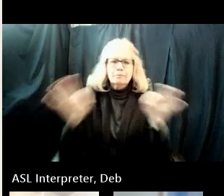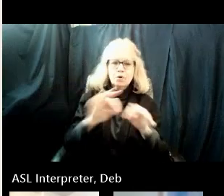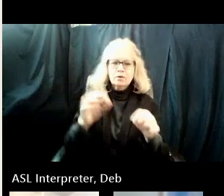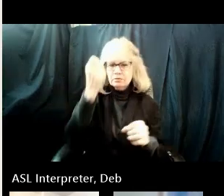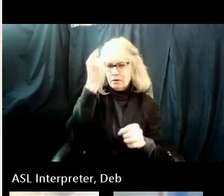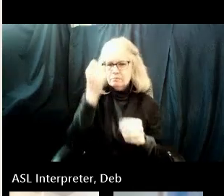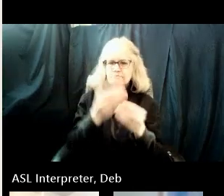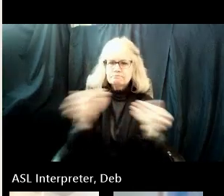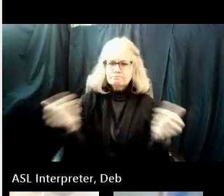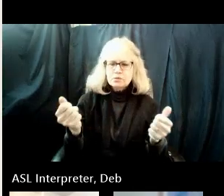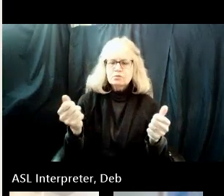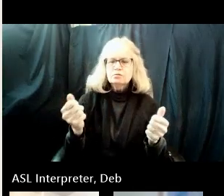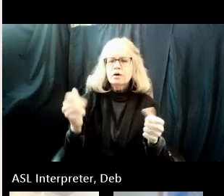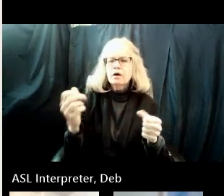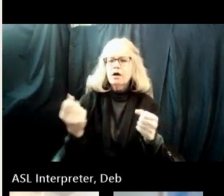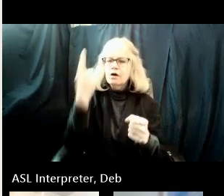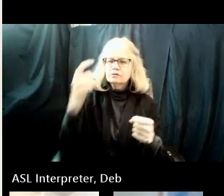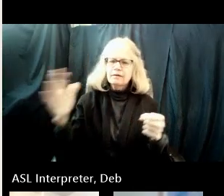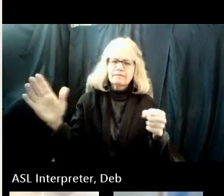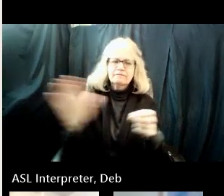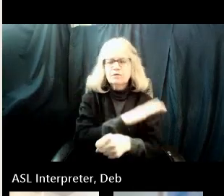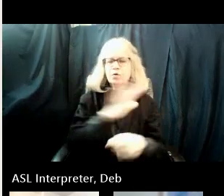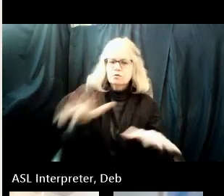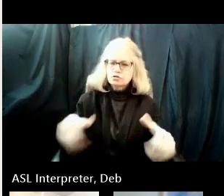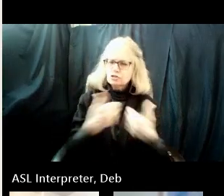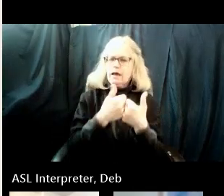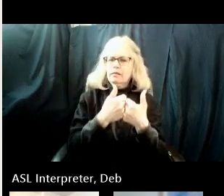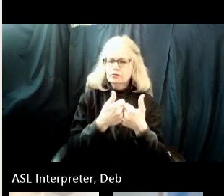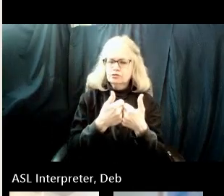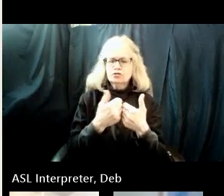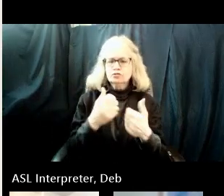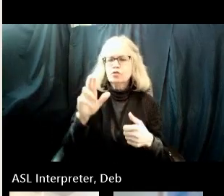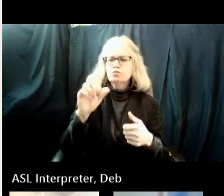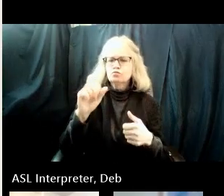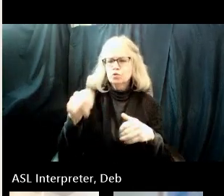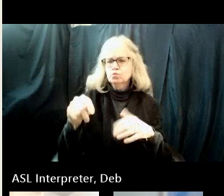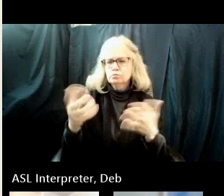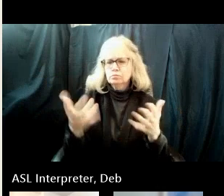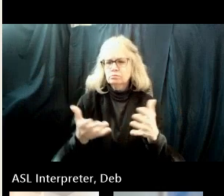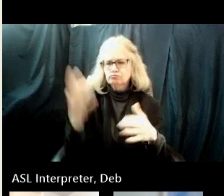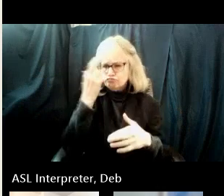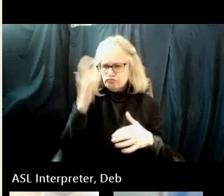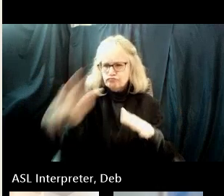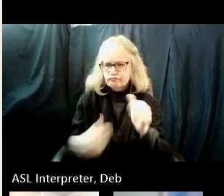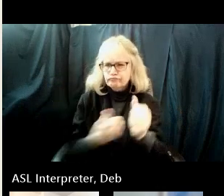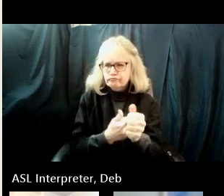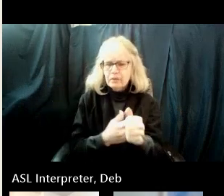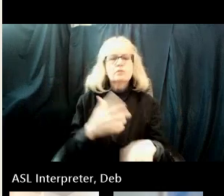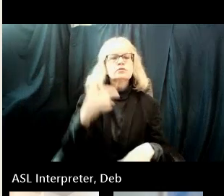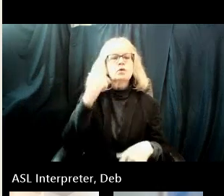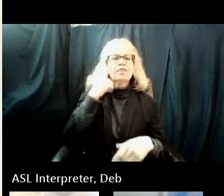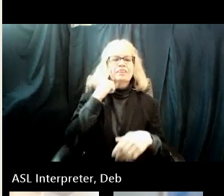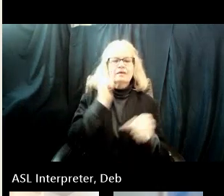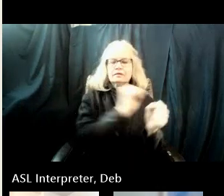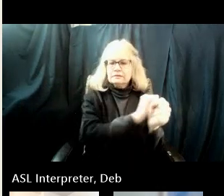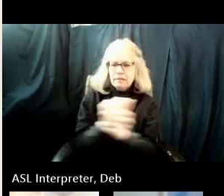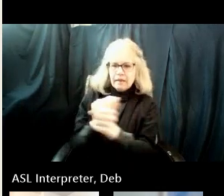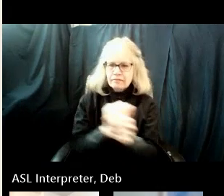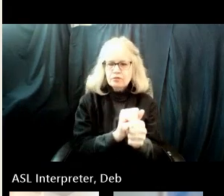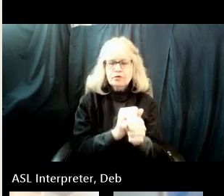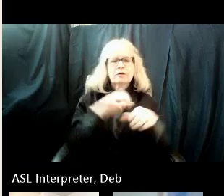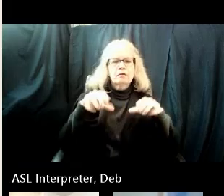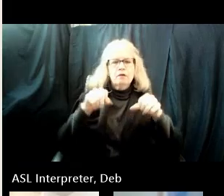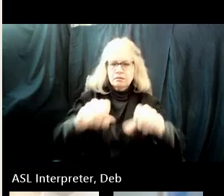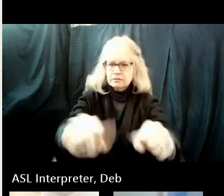understand the full root of the challenges. So when we think about slavery, colonization,